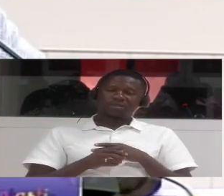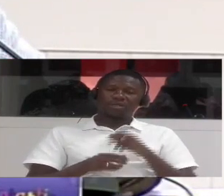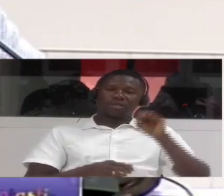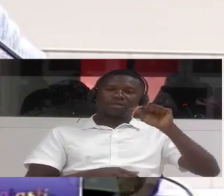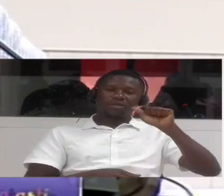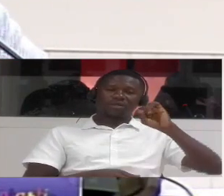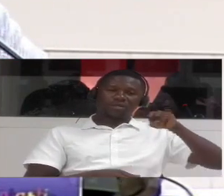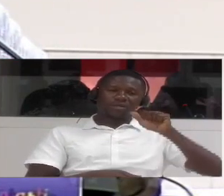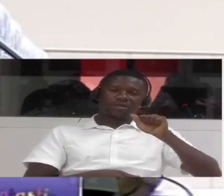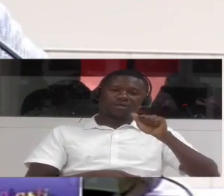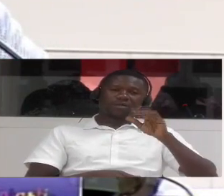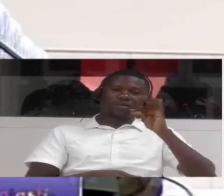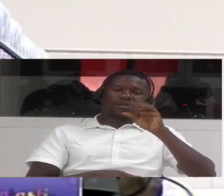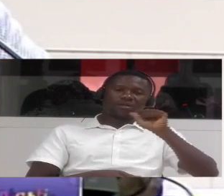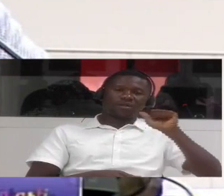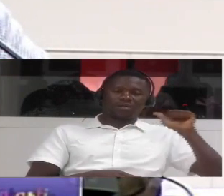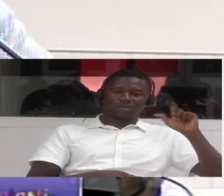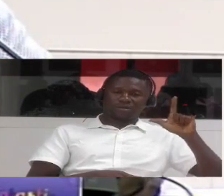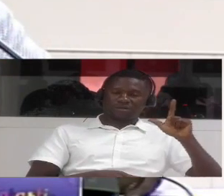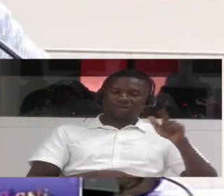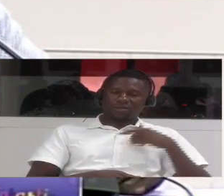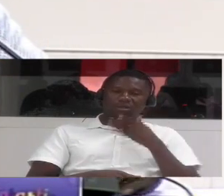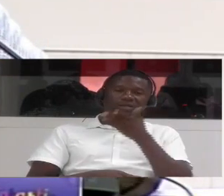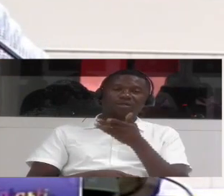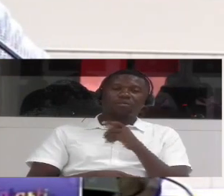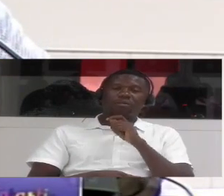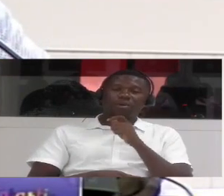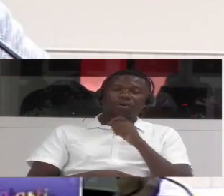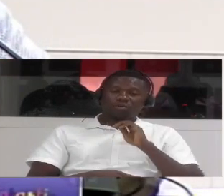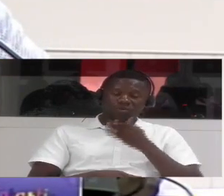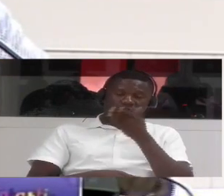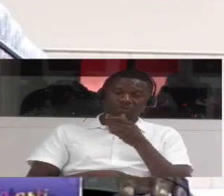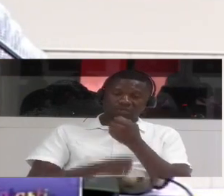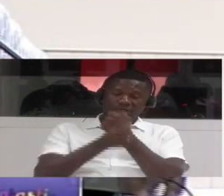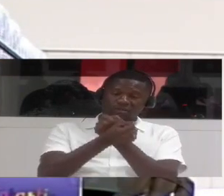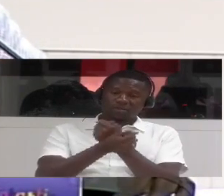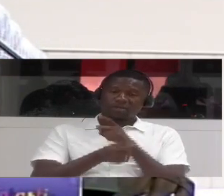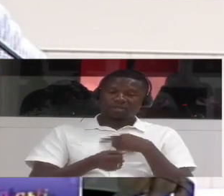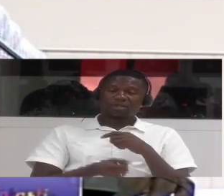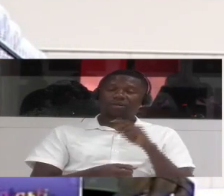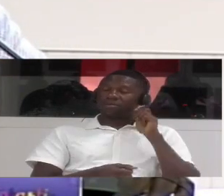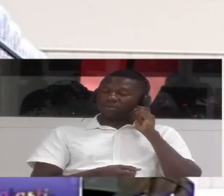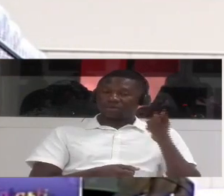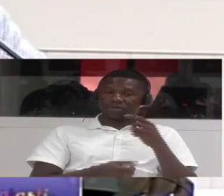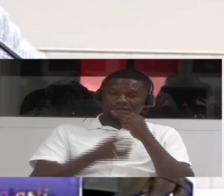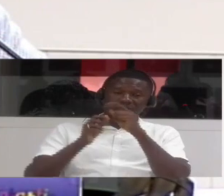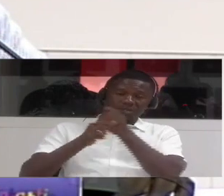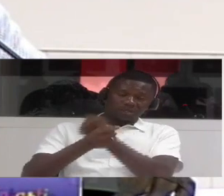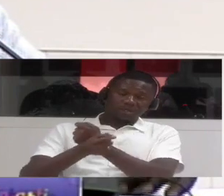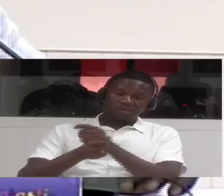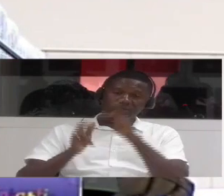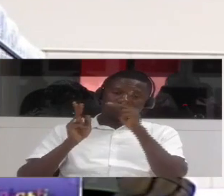of Observer. So Dida Halaki was arrested, and then he was detained at Koto police